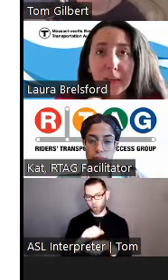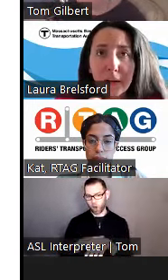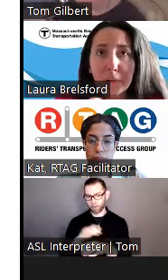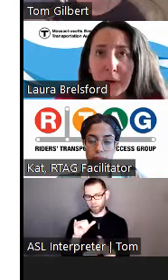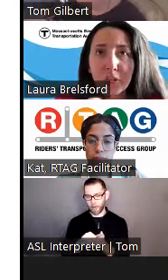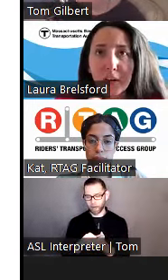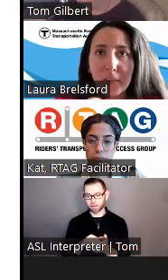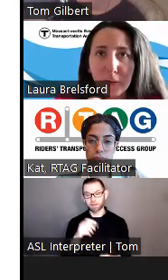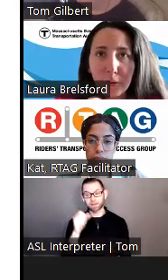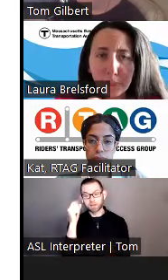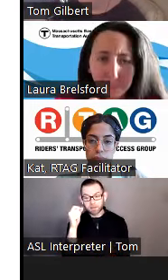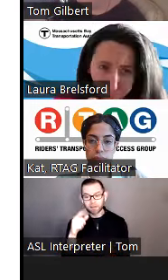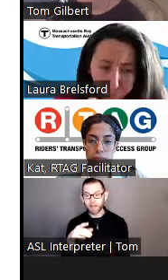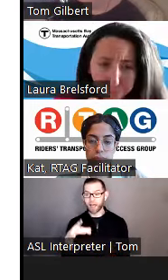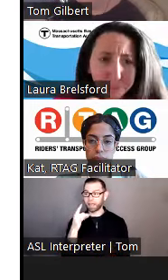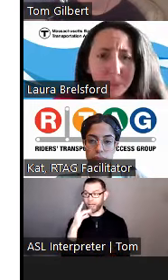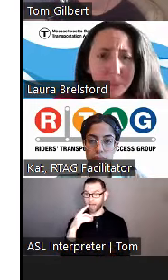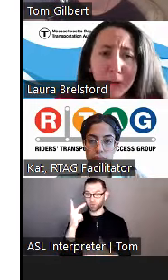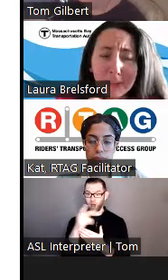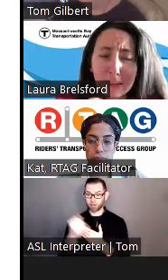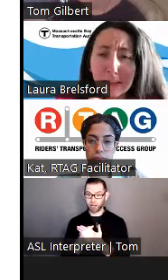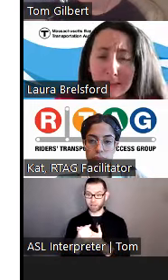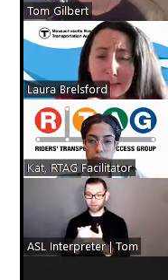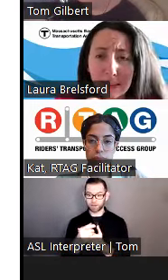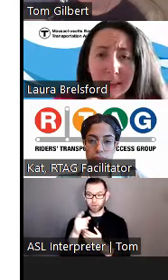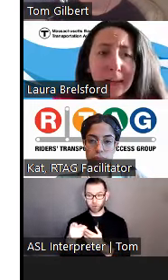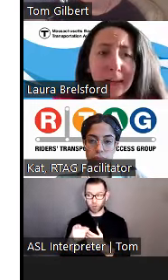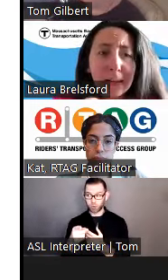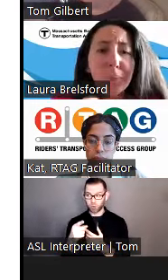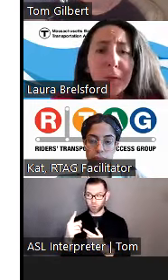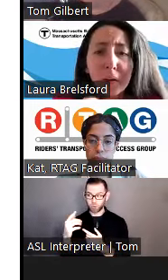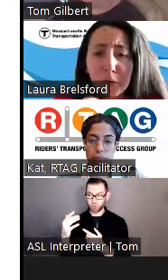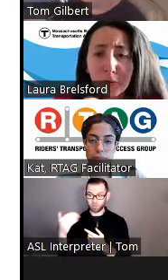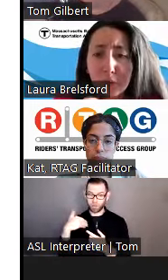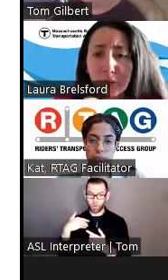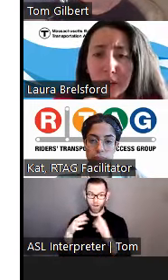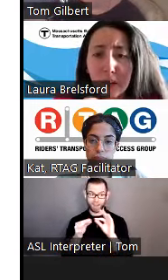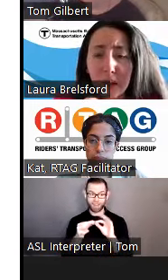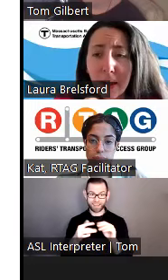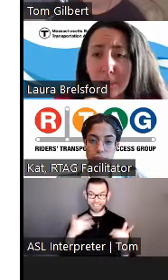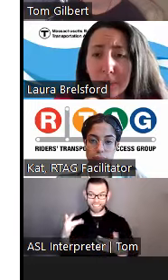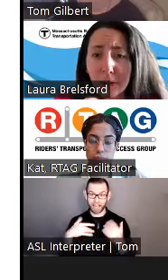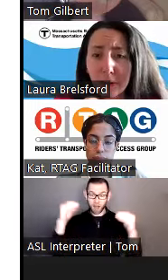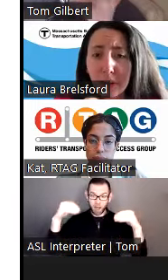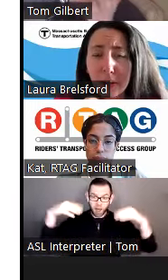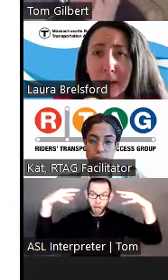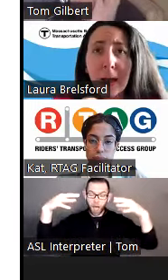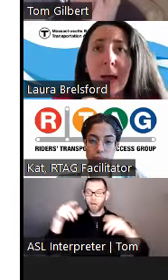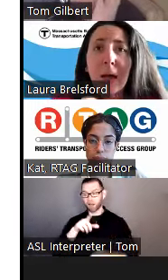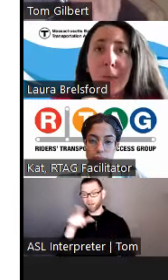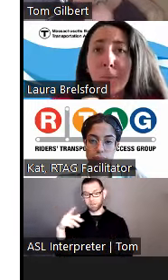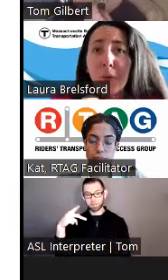the lighting project that you were excited to see come to fruition at Park Street